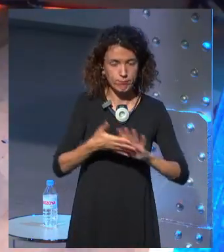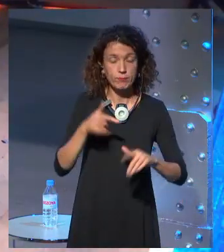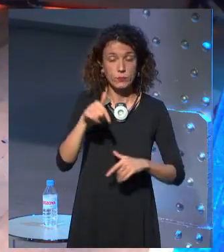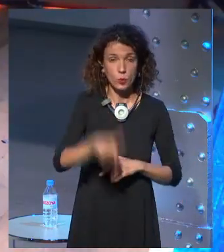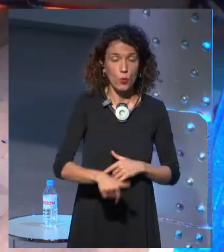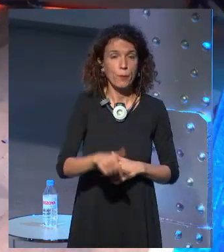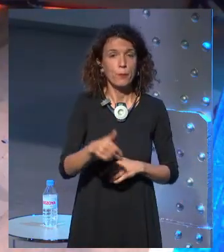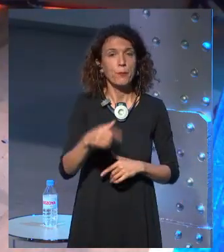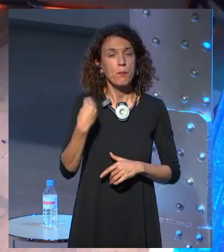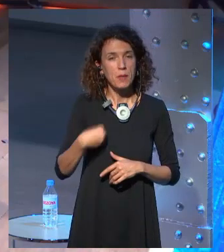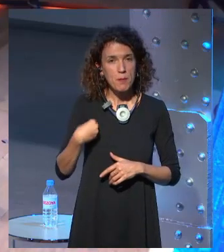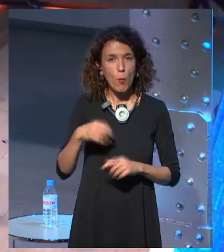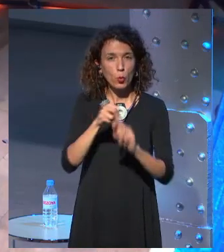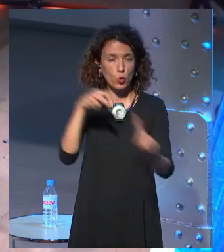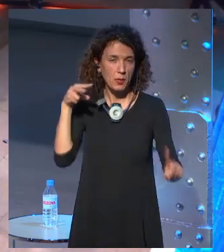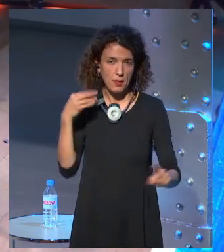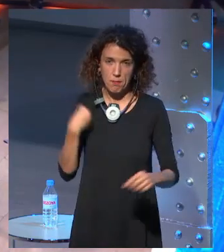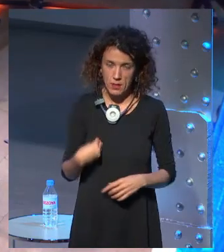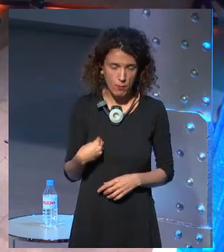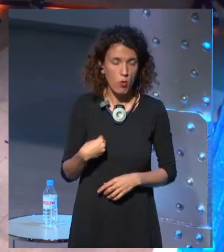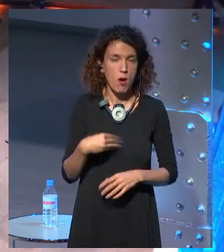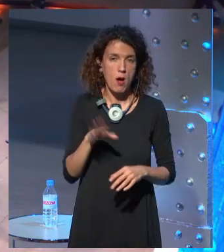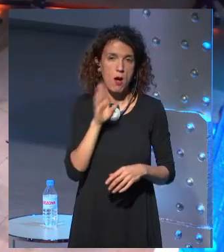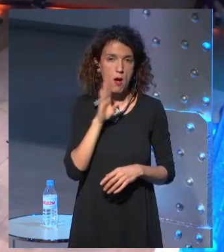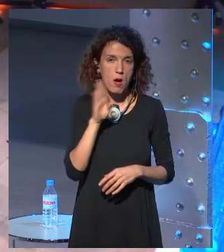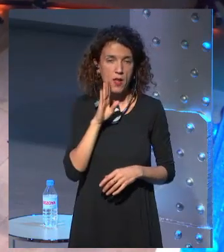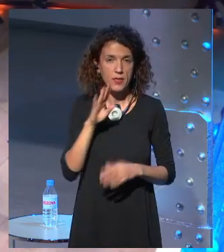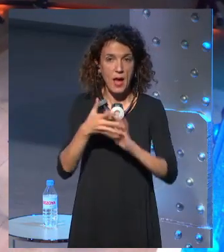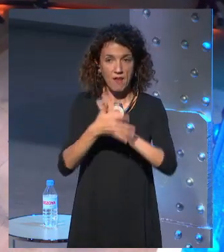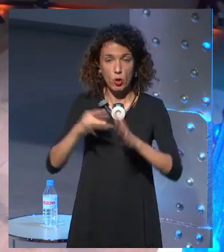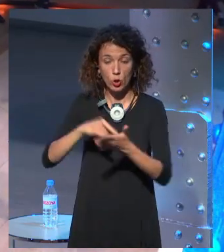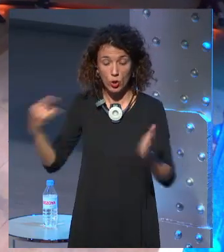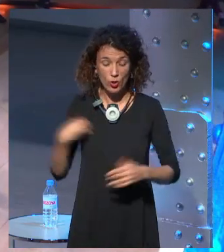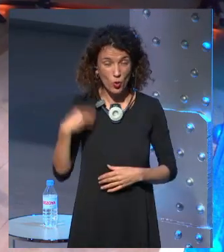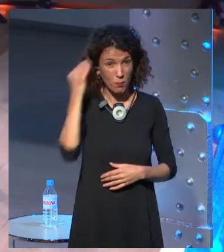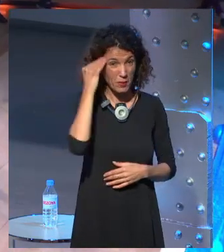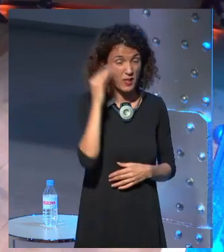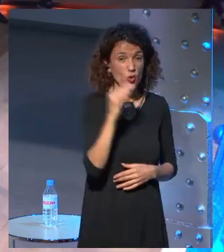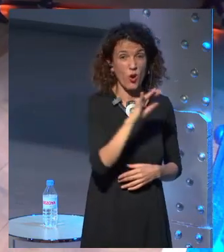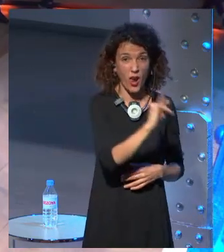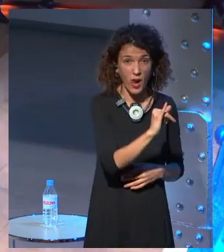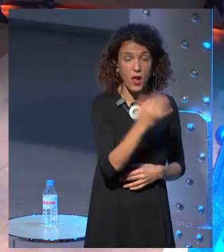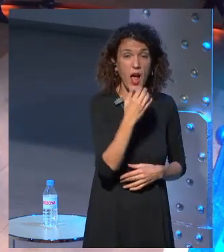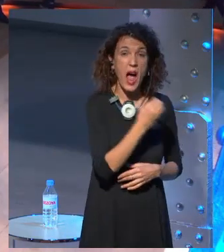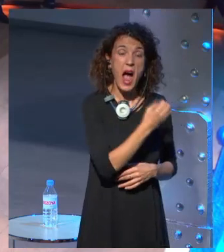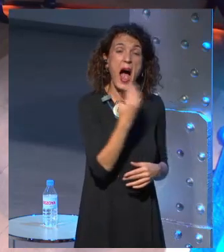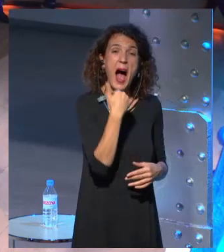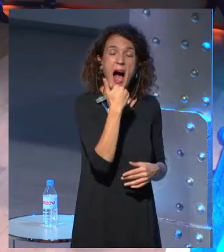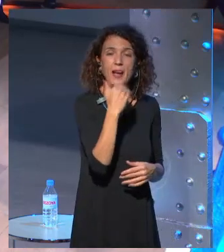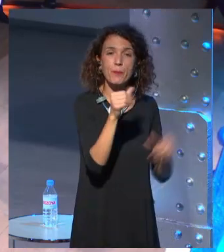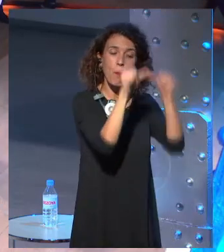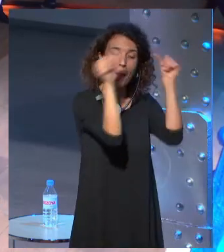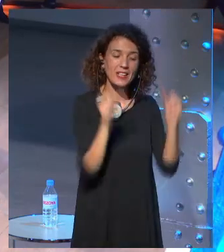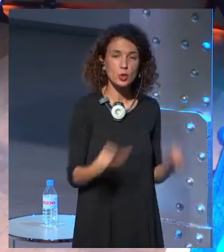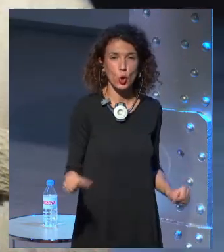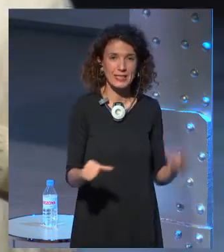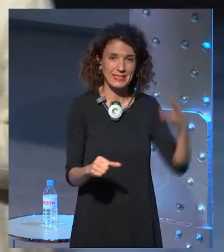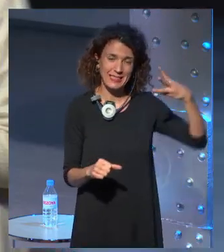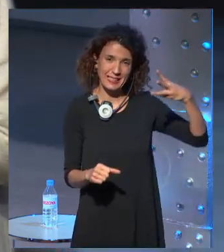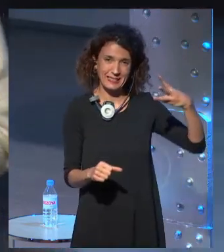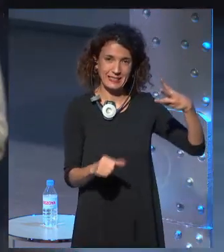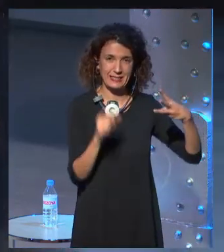I've taken with technology, which is to say, I think that there are at least three inevitable patterns or shifts that are